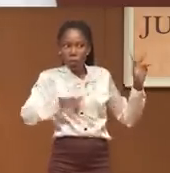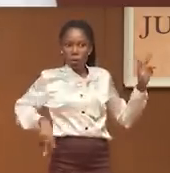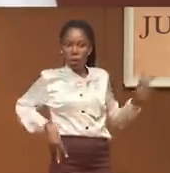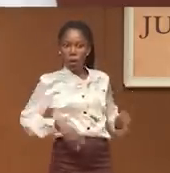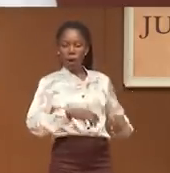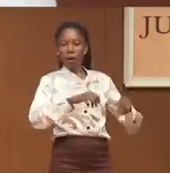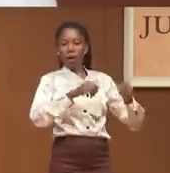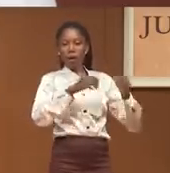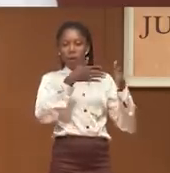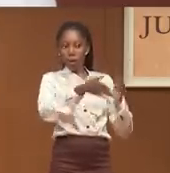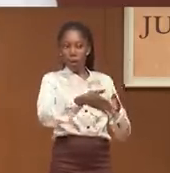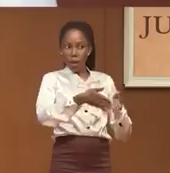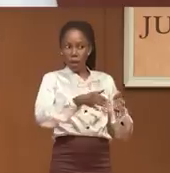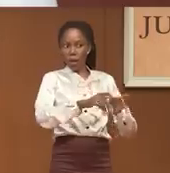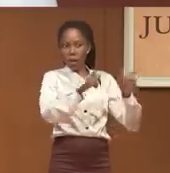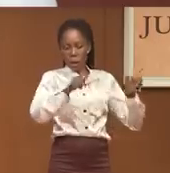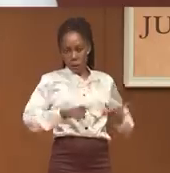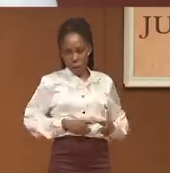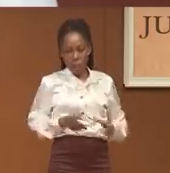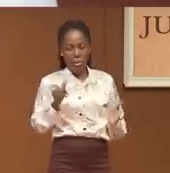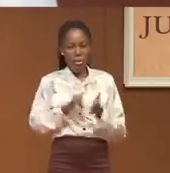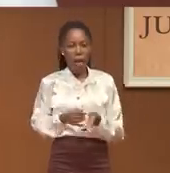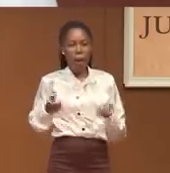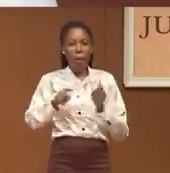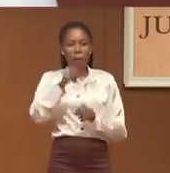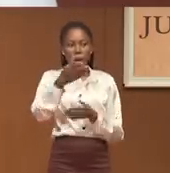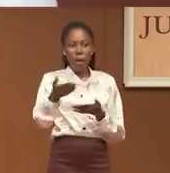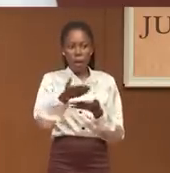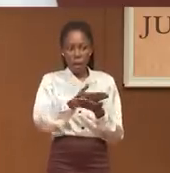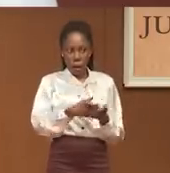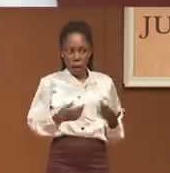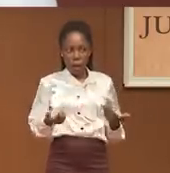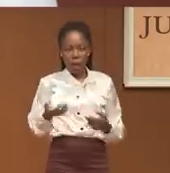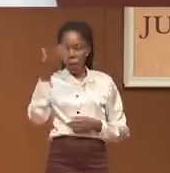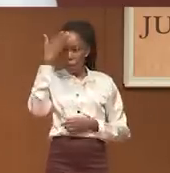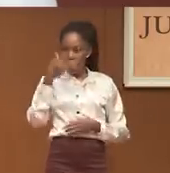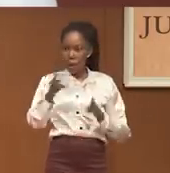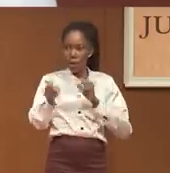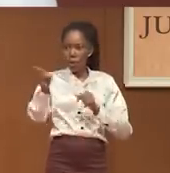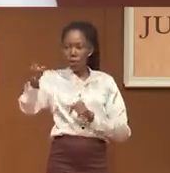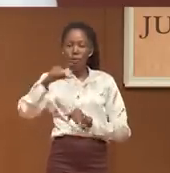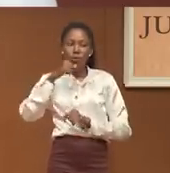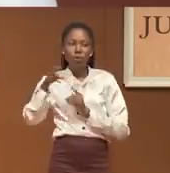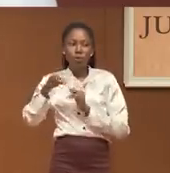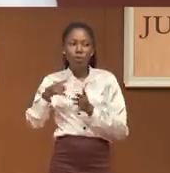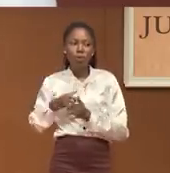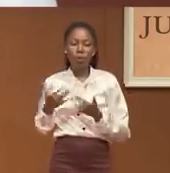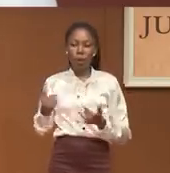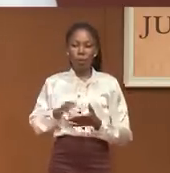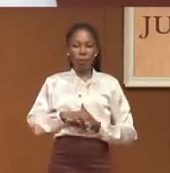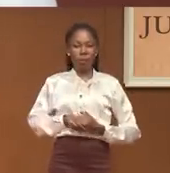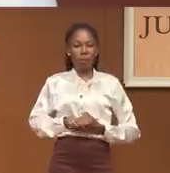up that when he collected the deposit from you, how come he did not do the needful? But from your